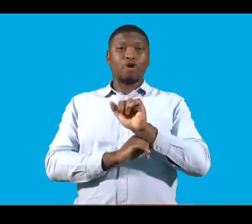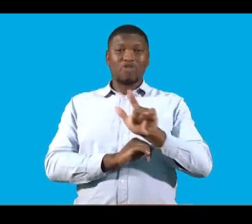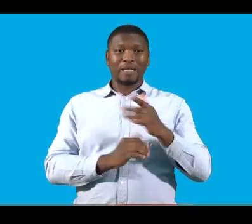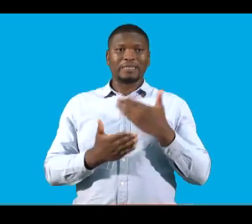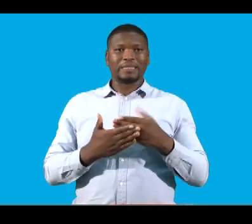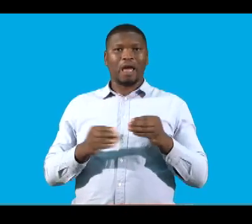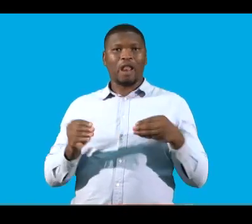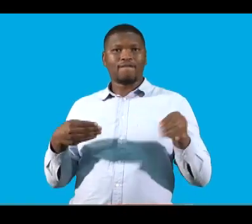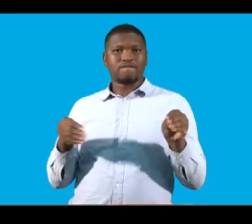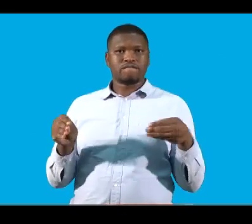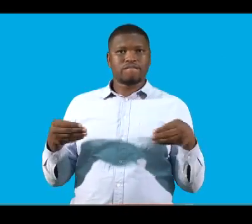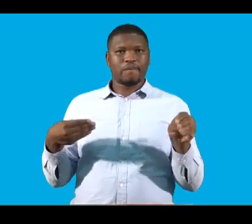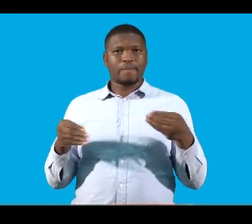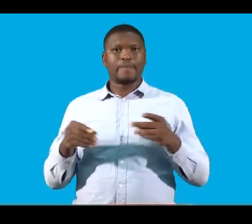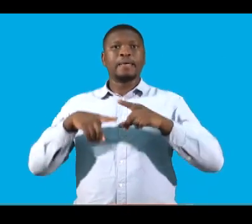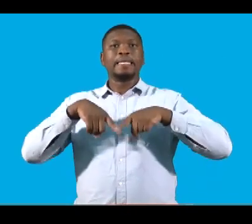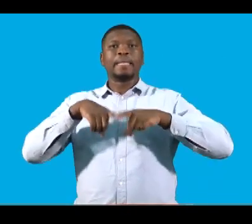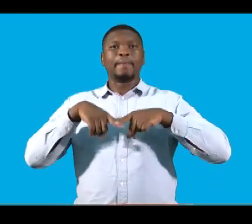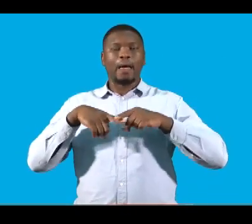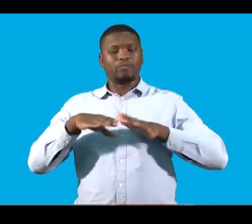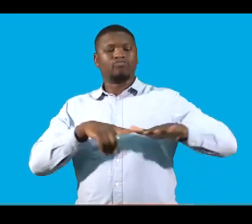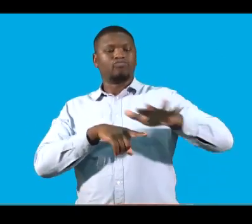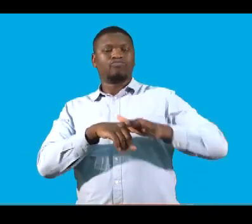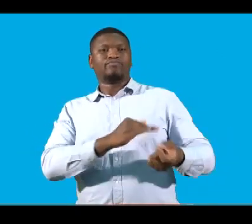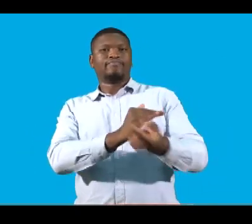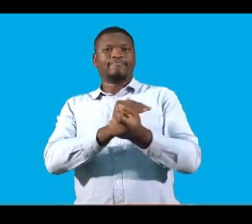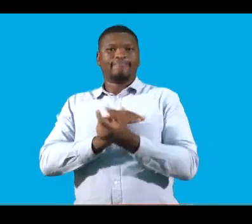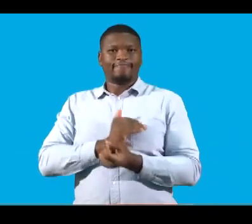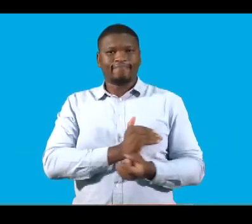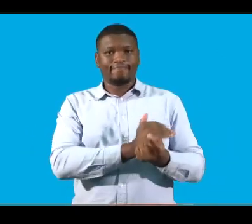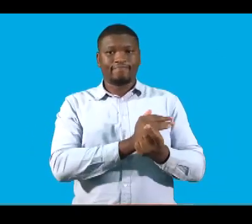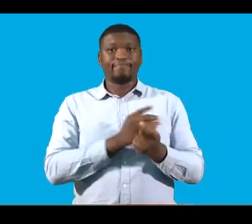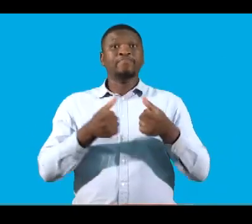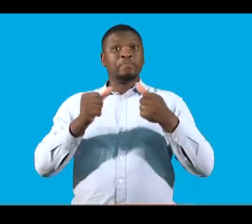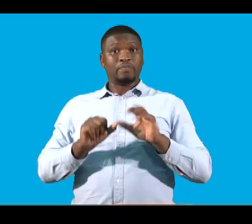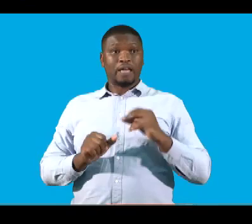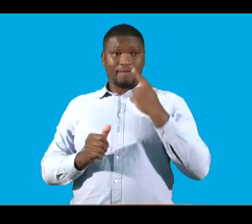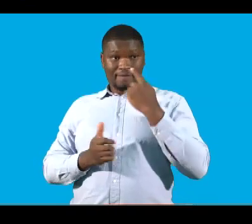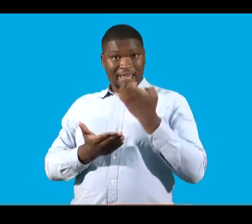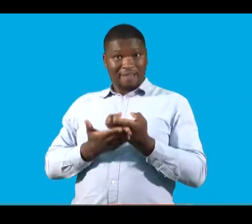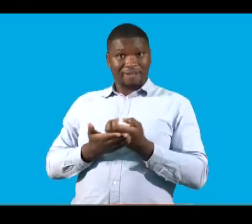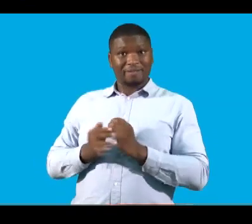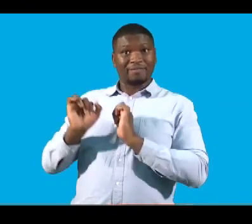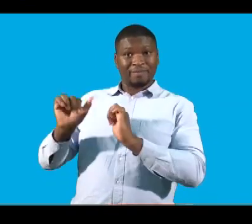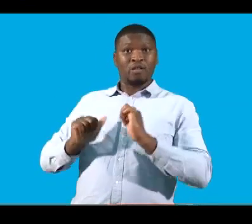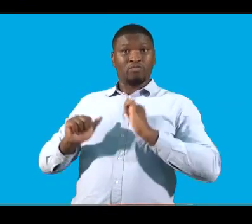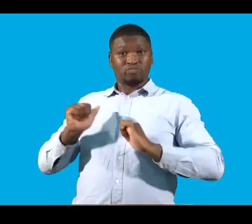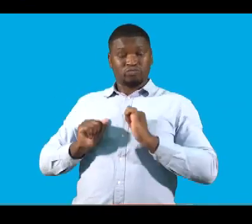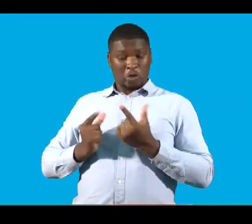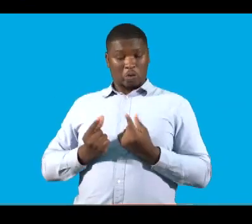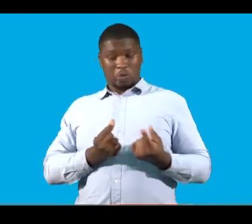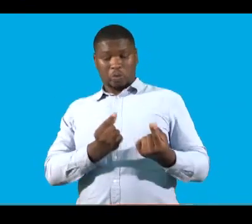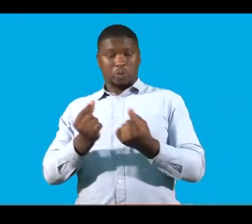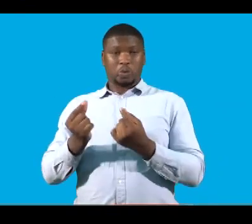suggests that morality is flexible according to one's circumstances. And now we have evidence again. His